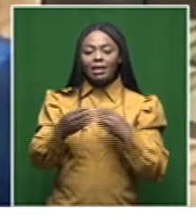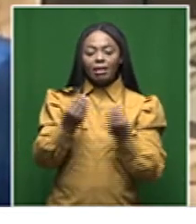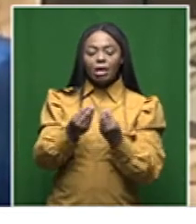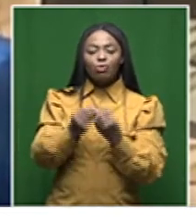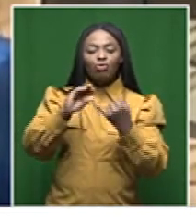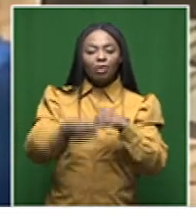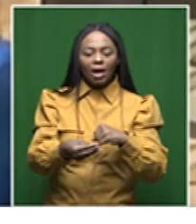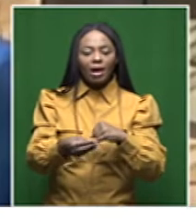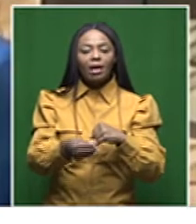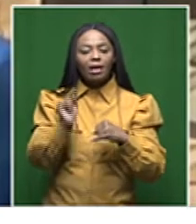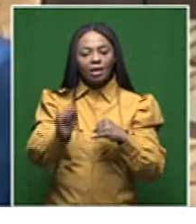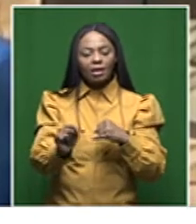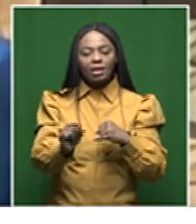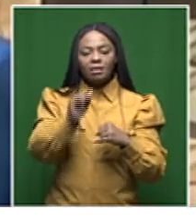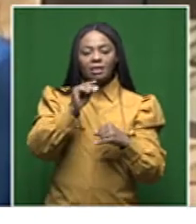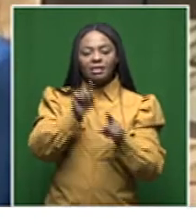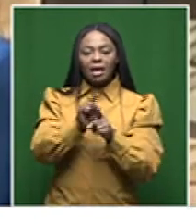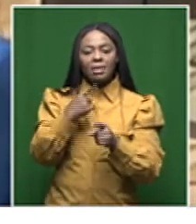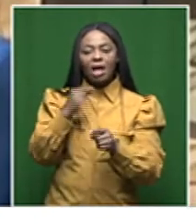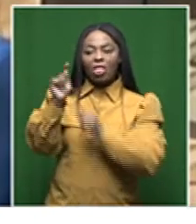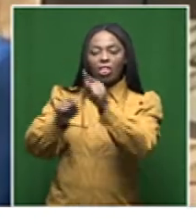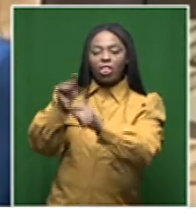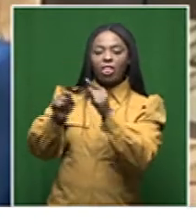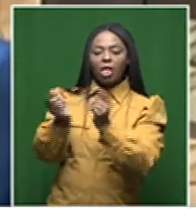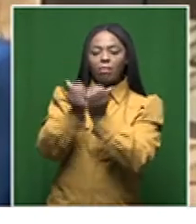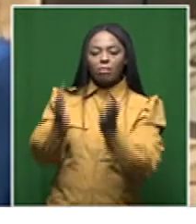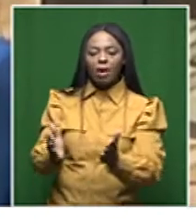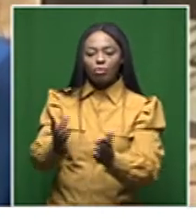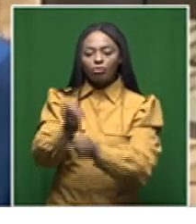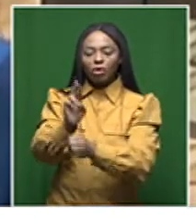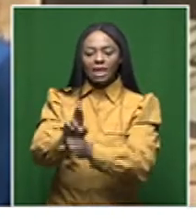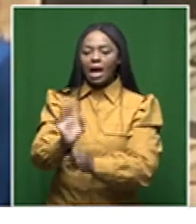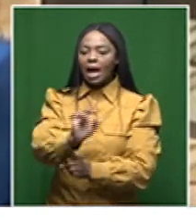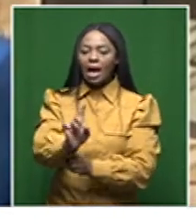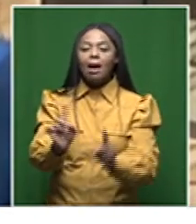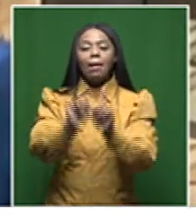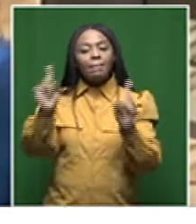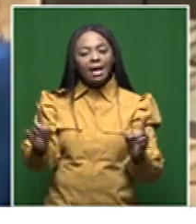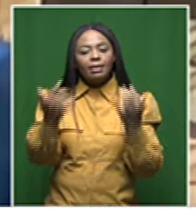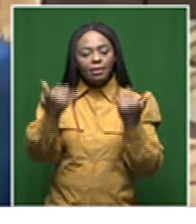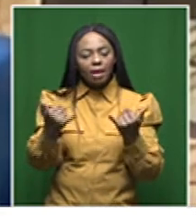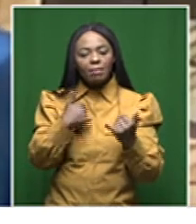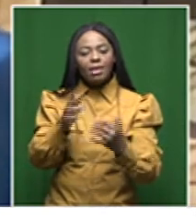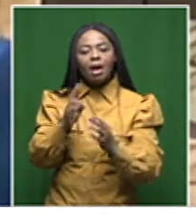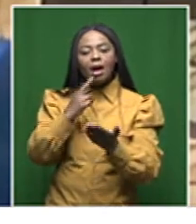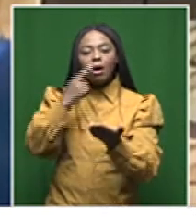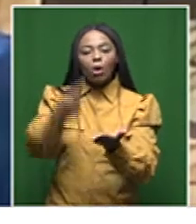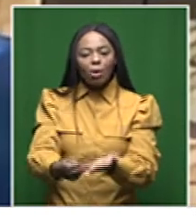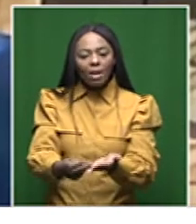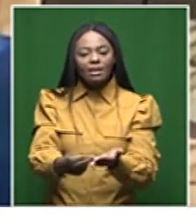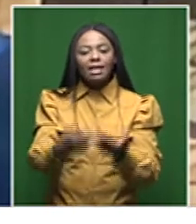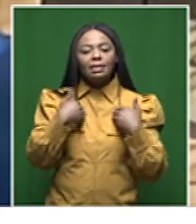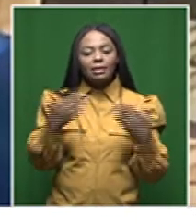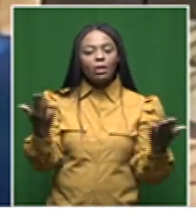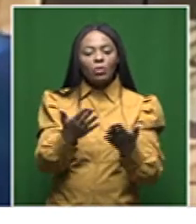desire? So, and I cannot discredit the traditional medicine in any form, but I wouldn't recommend as a start unless